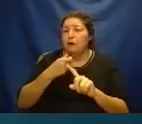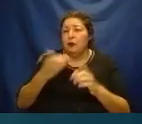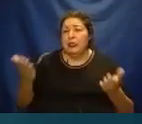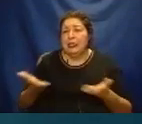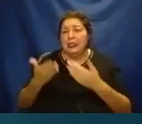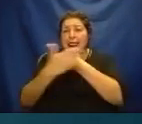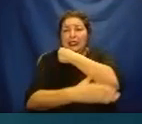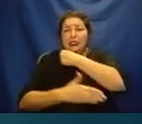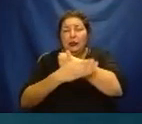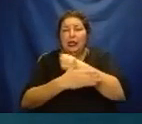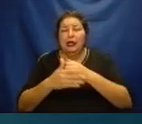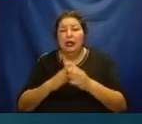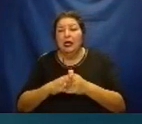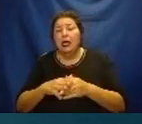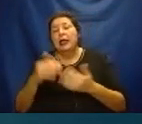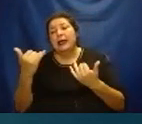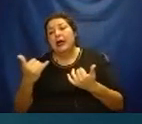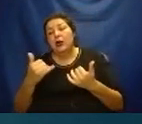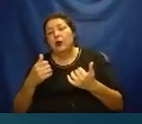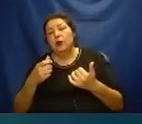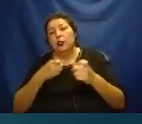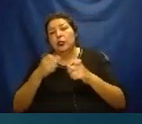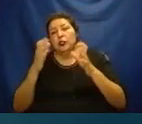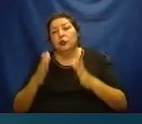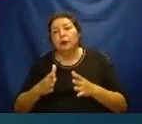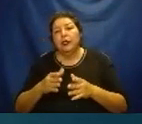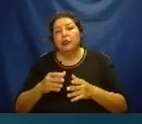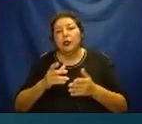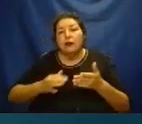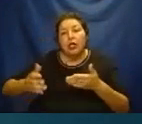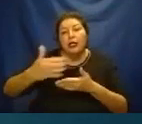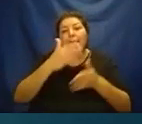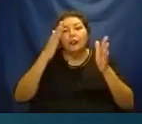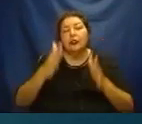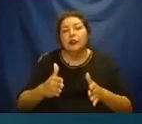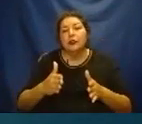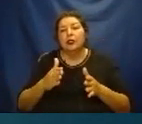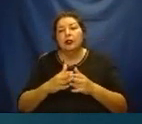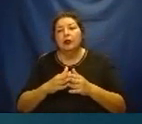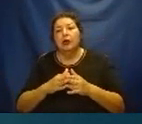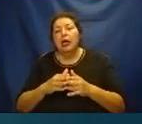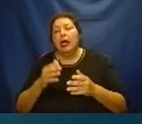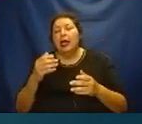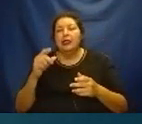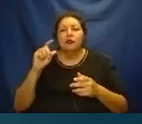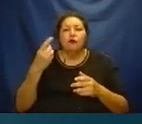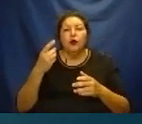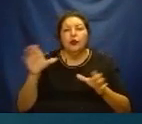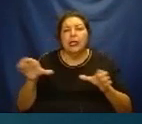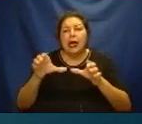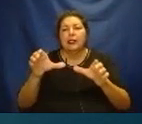The overseer, the supervisor of the reapers, his first act was to praise